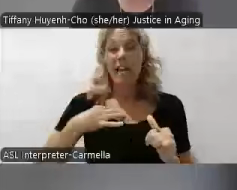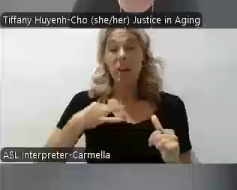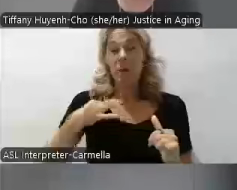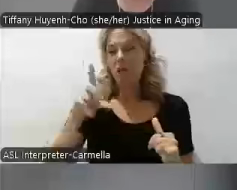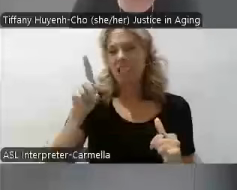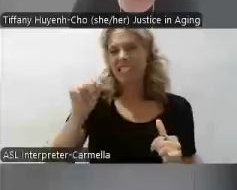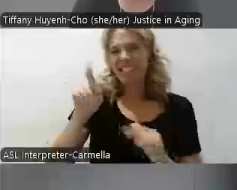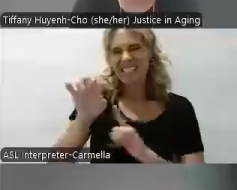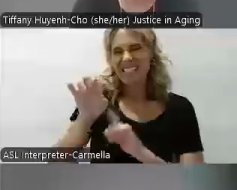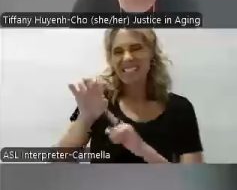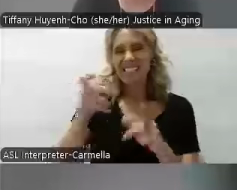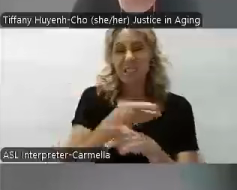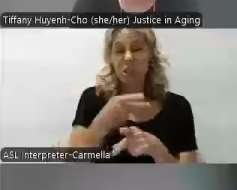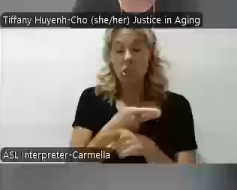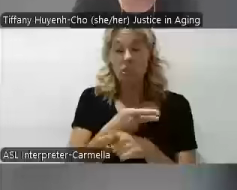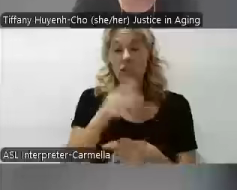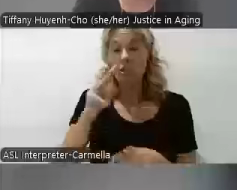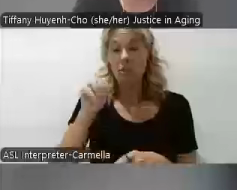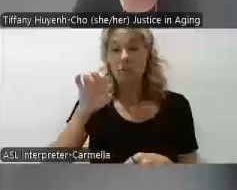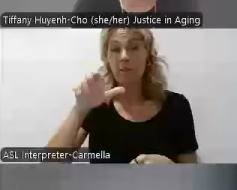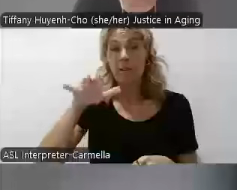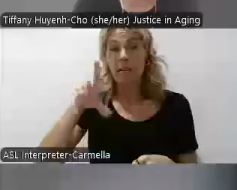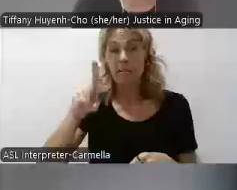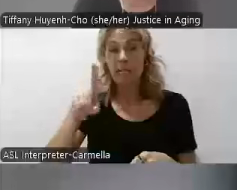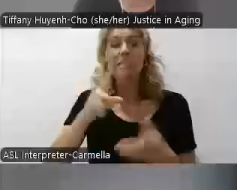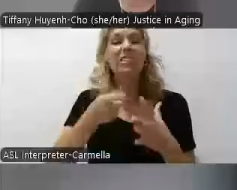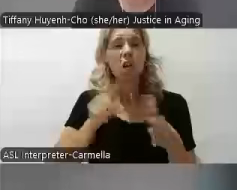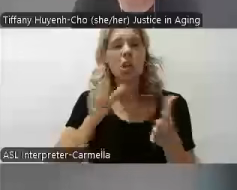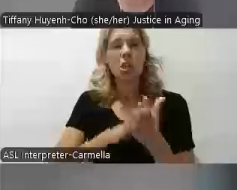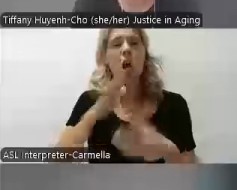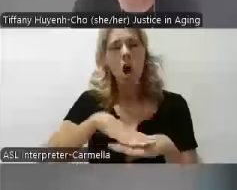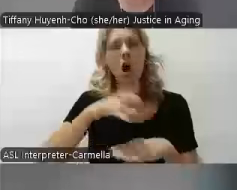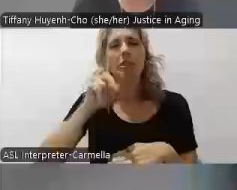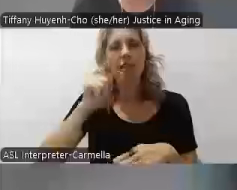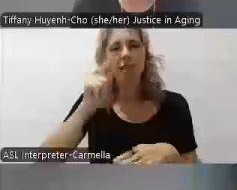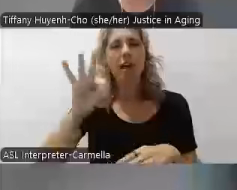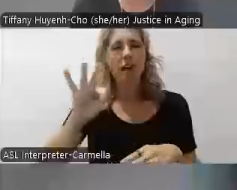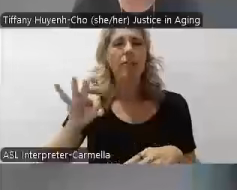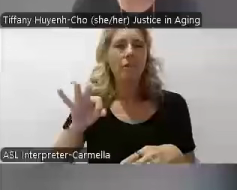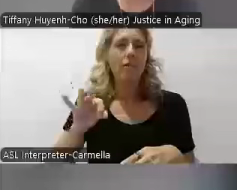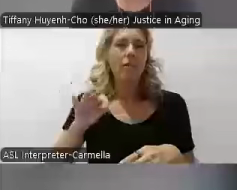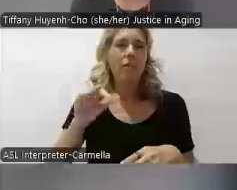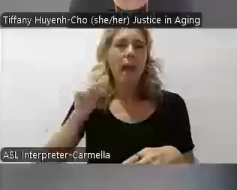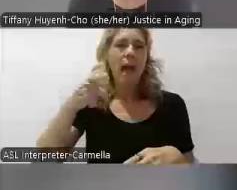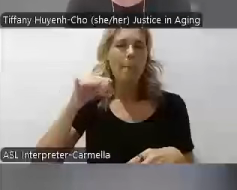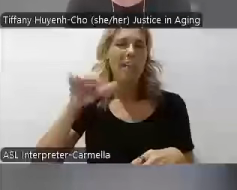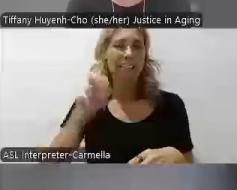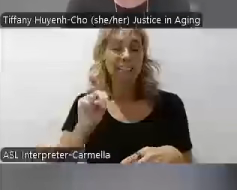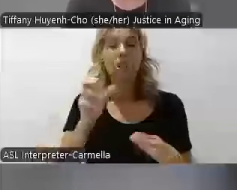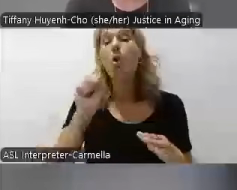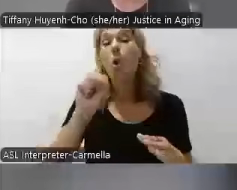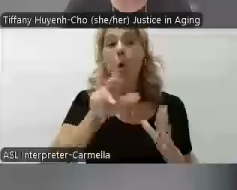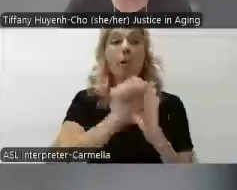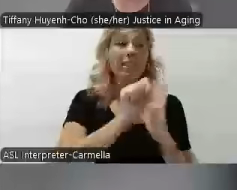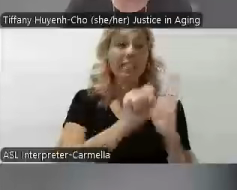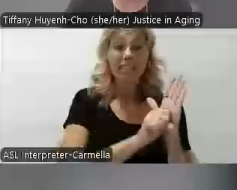determined. Medicaid coverage begins on the date of the application or at the state's option, the first day of the month